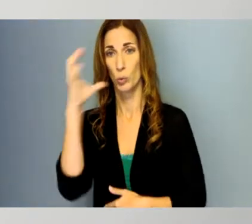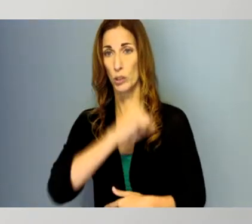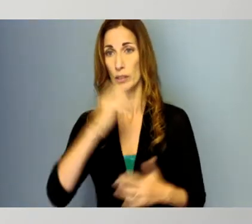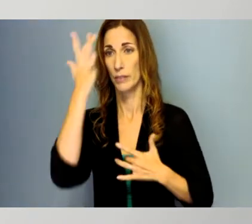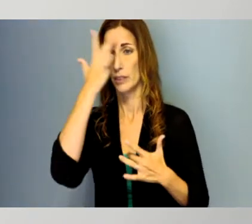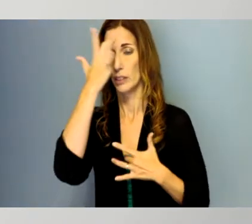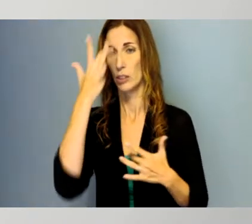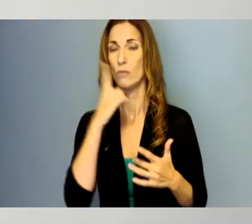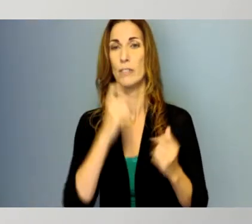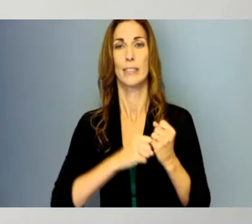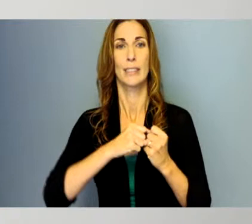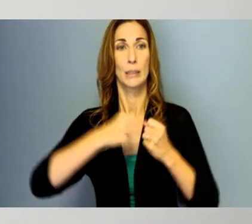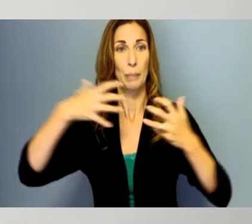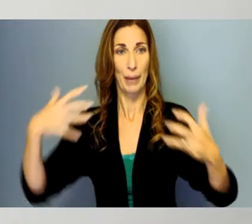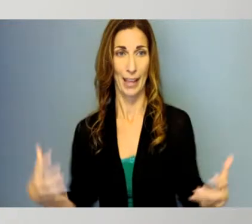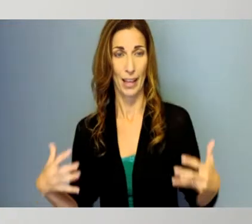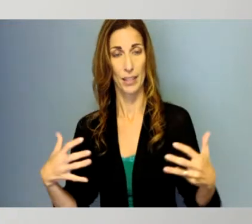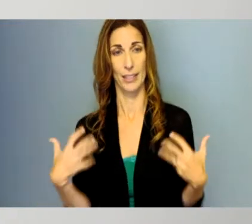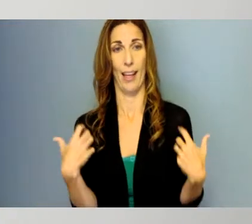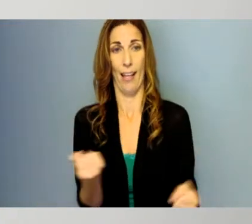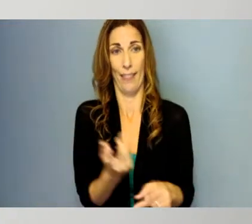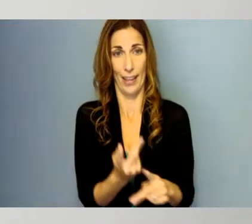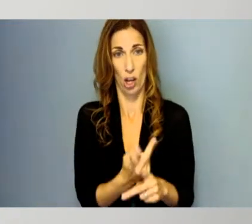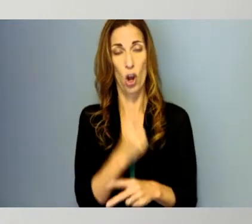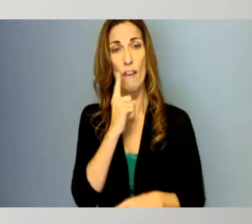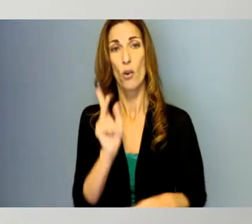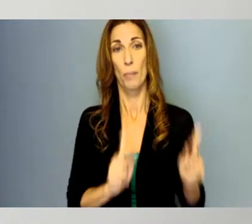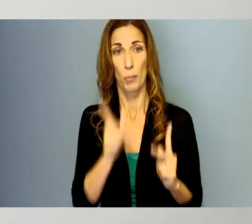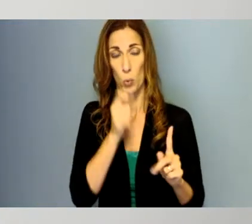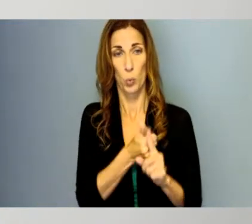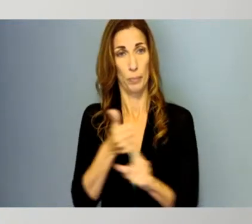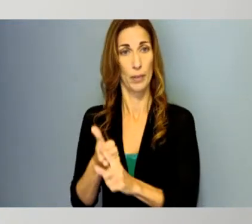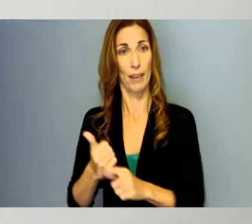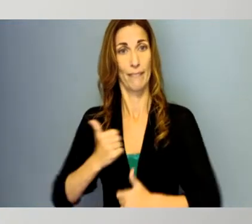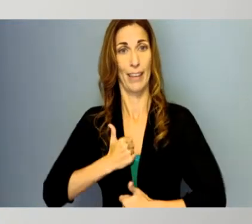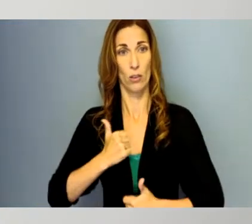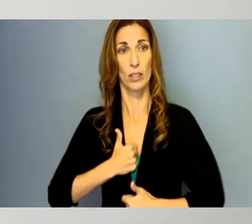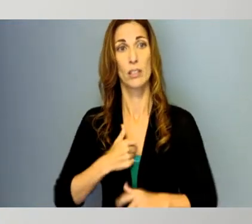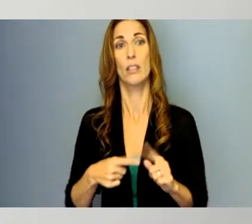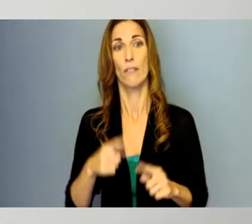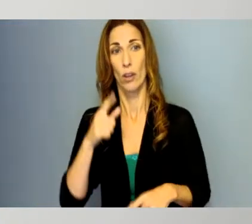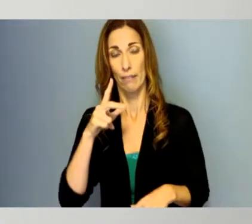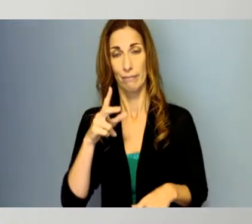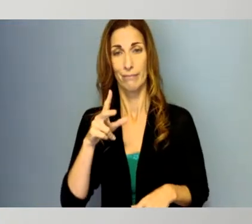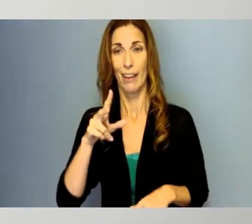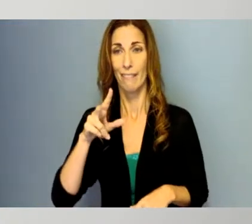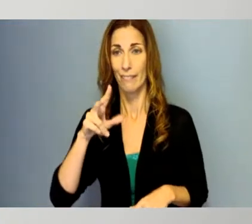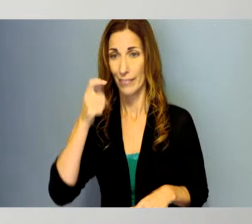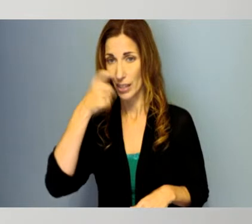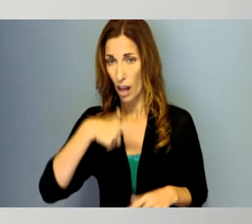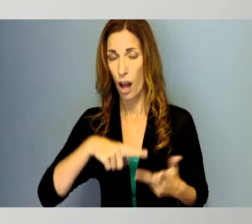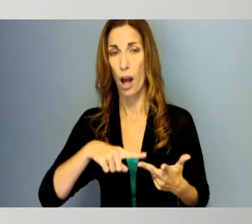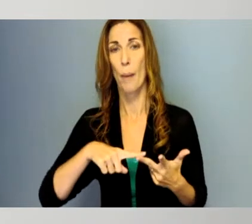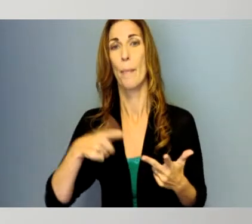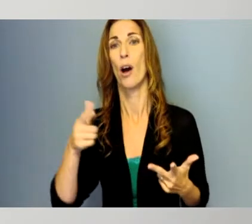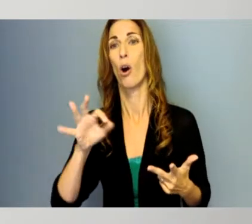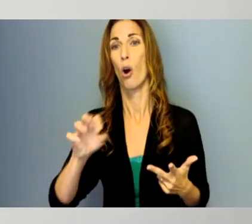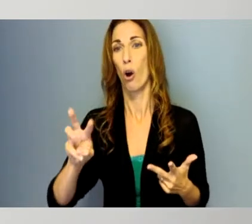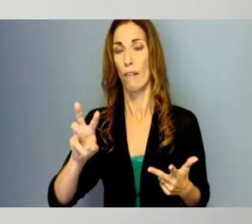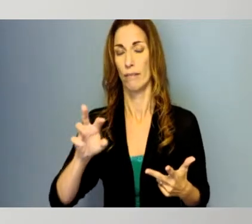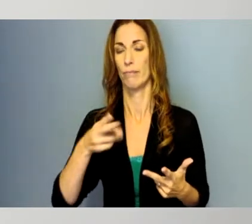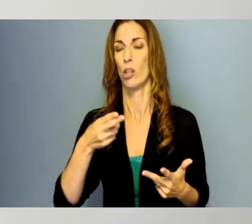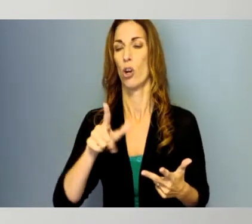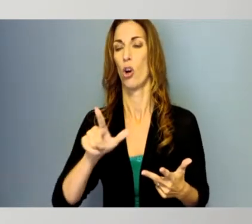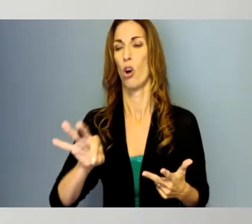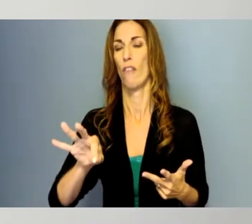It expands the health care for veterans of Vietnam, Gulf War, and post 9/11. The VA